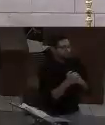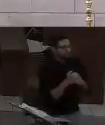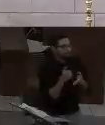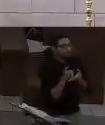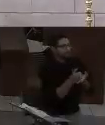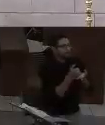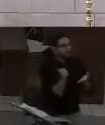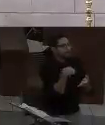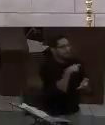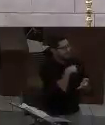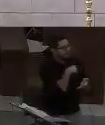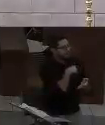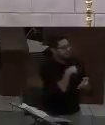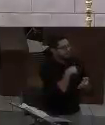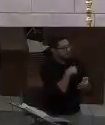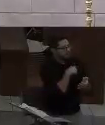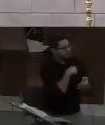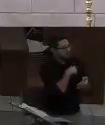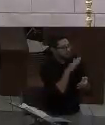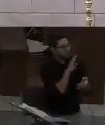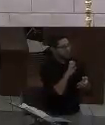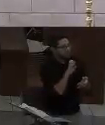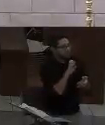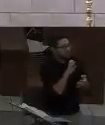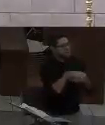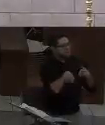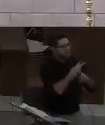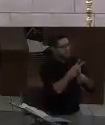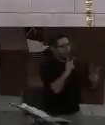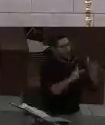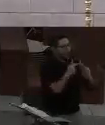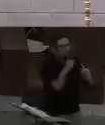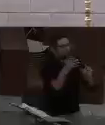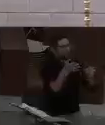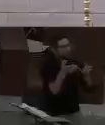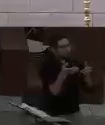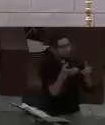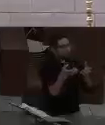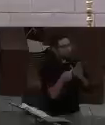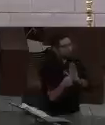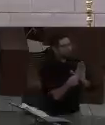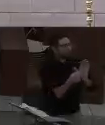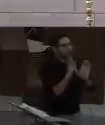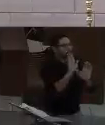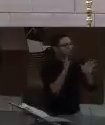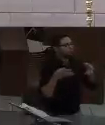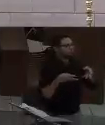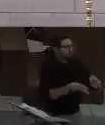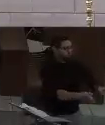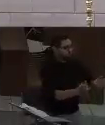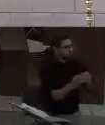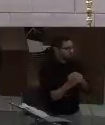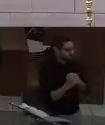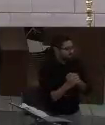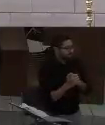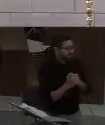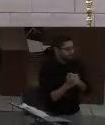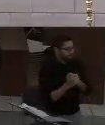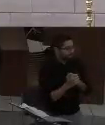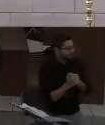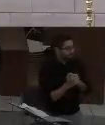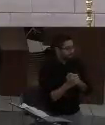be the people you are calling us to be, a powerful people, centered and grounded